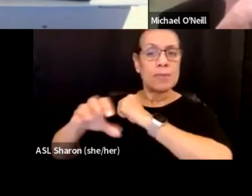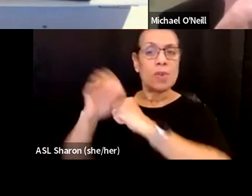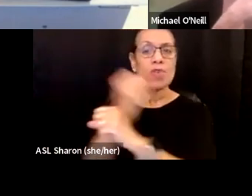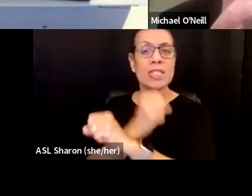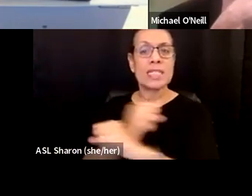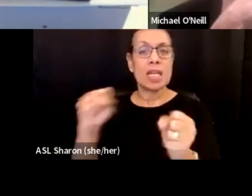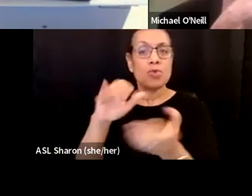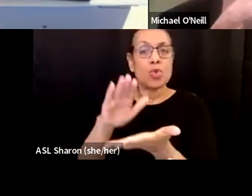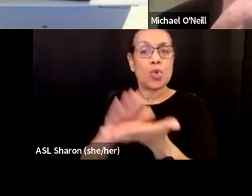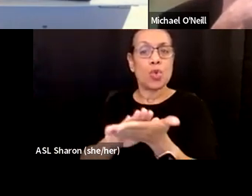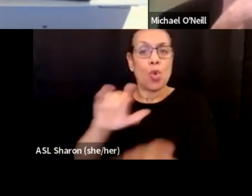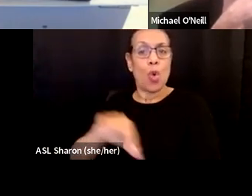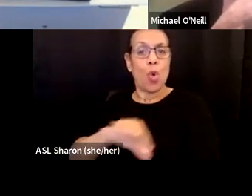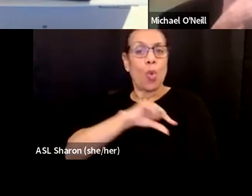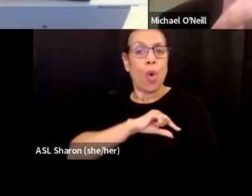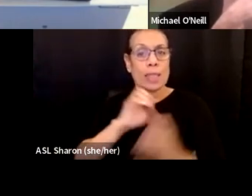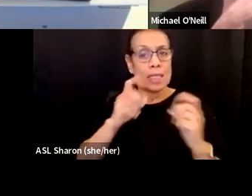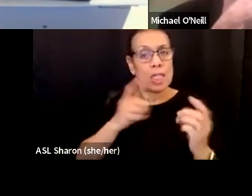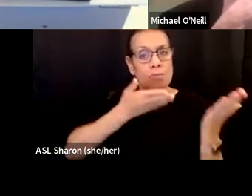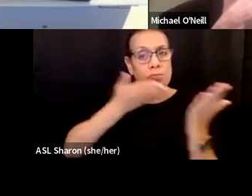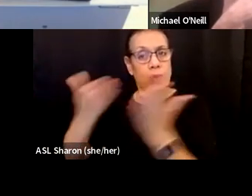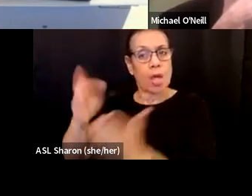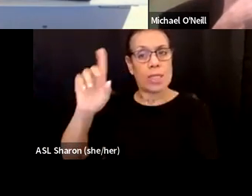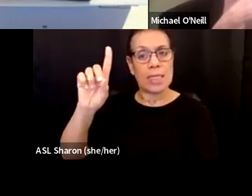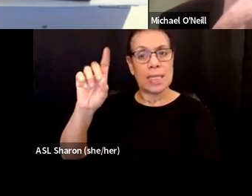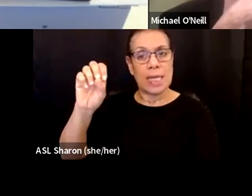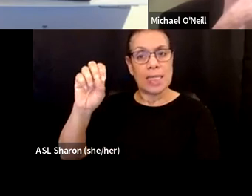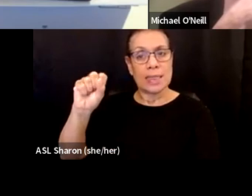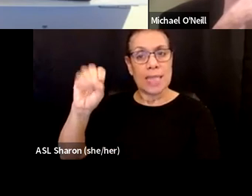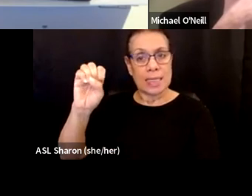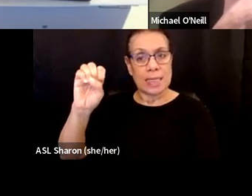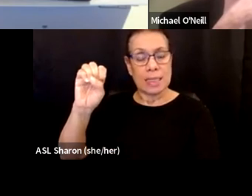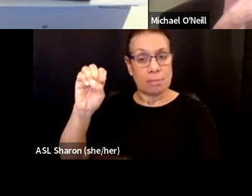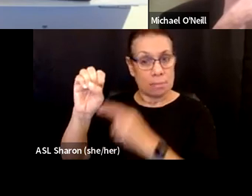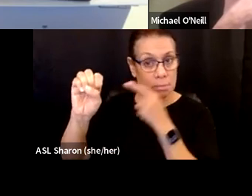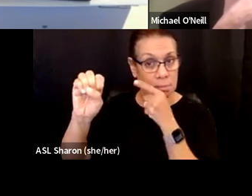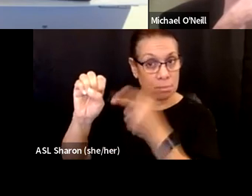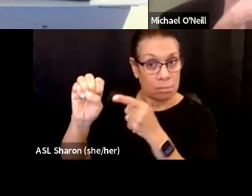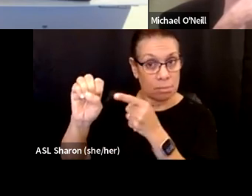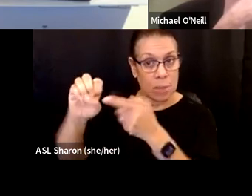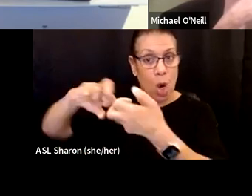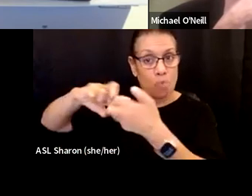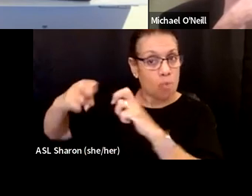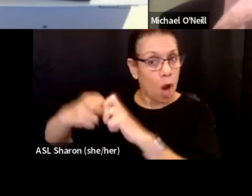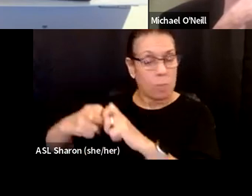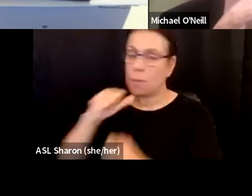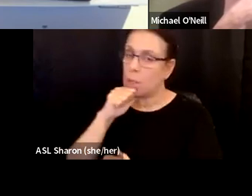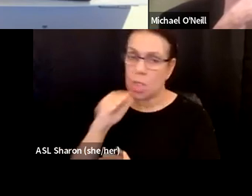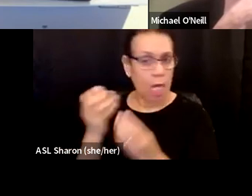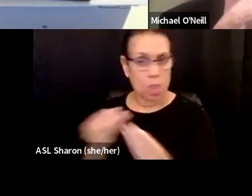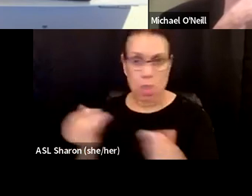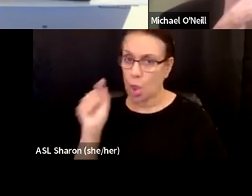quality education to deci once again desi is part of the problem instead of being part of the solution